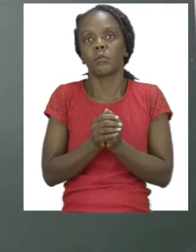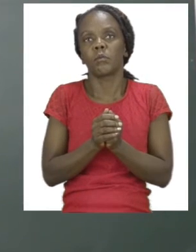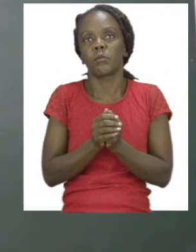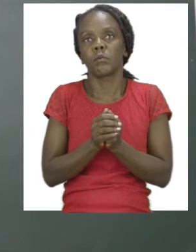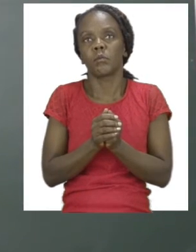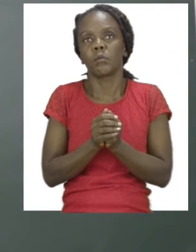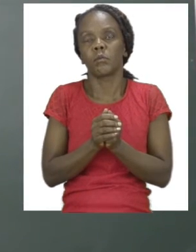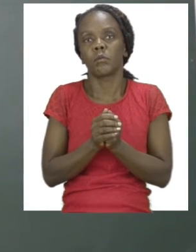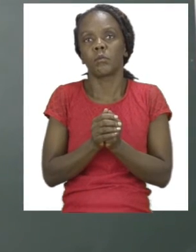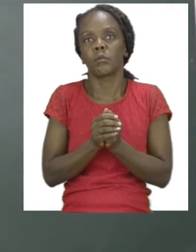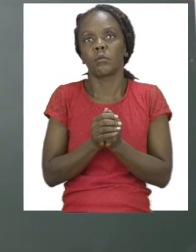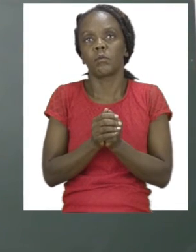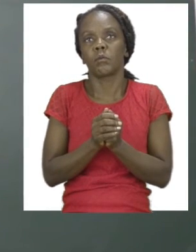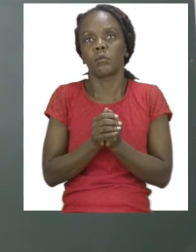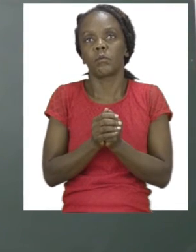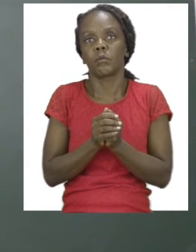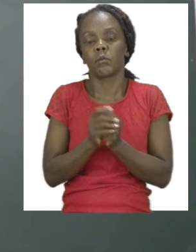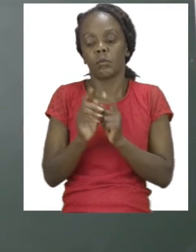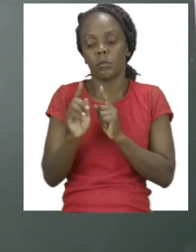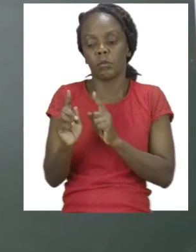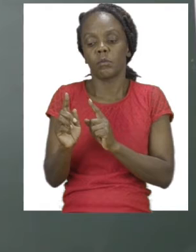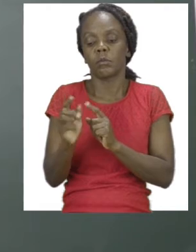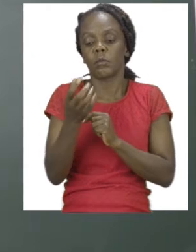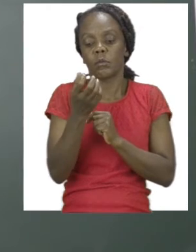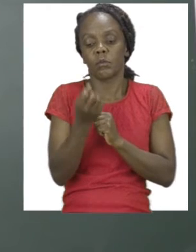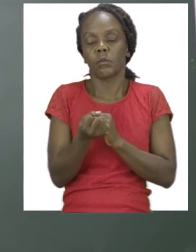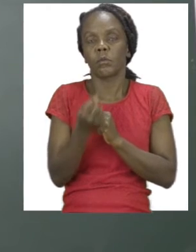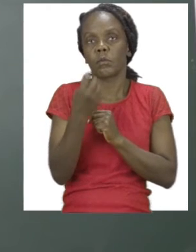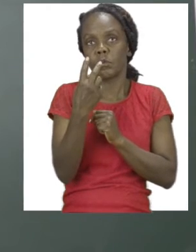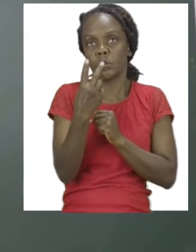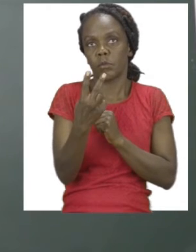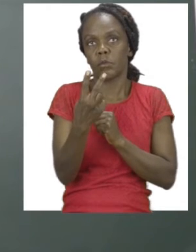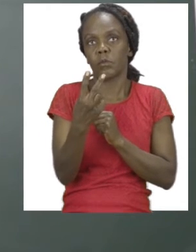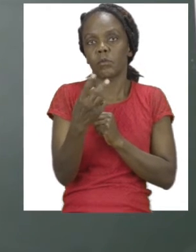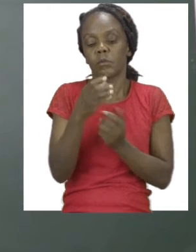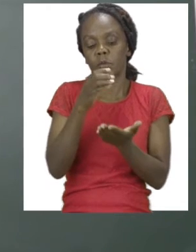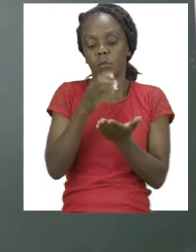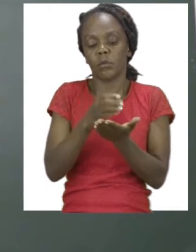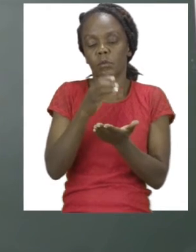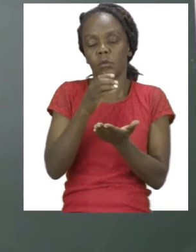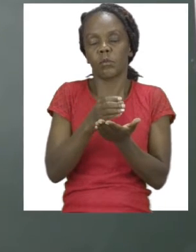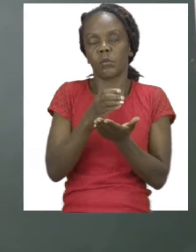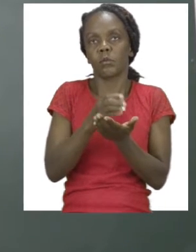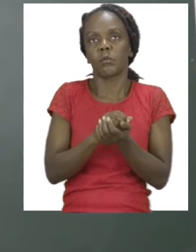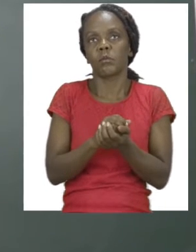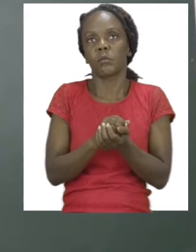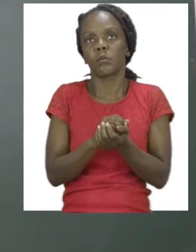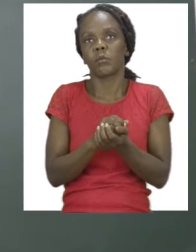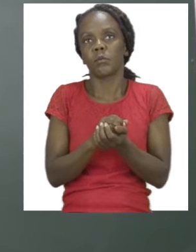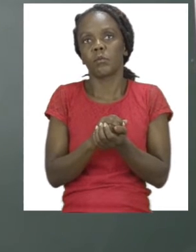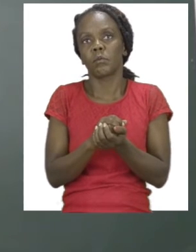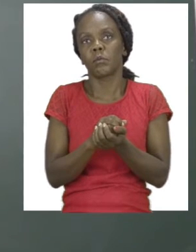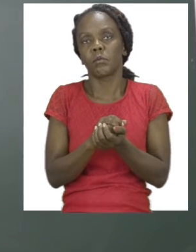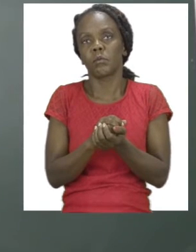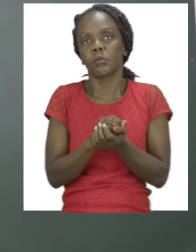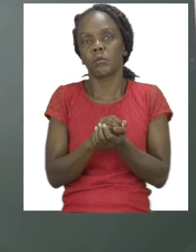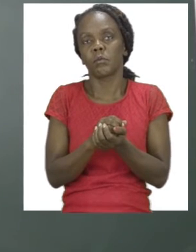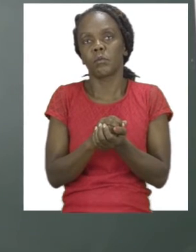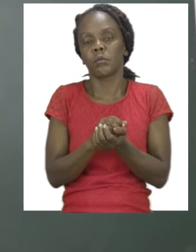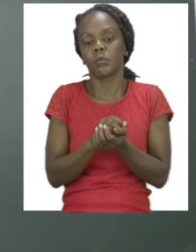is full and the other one is empty. Now you can tell that it's empty because there is